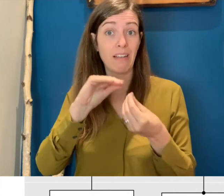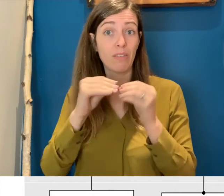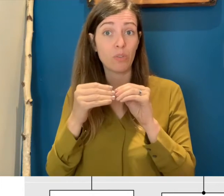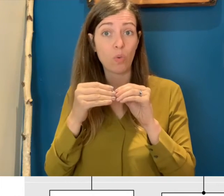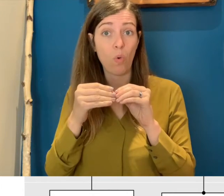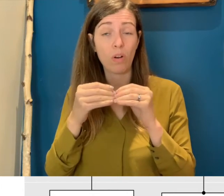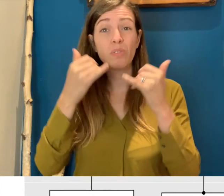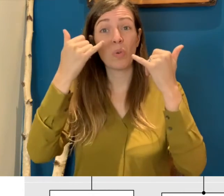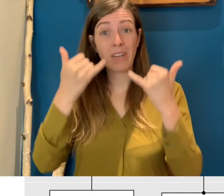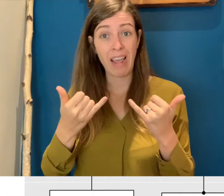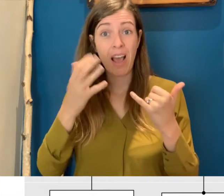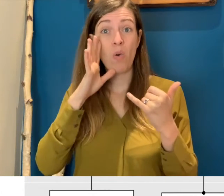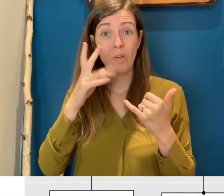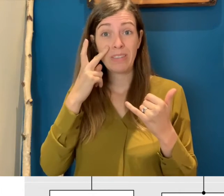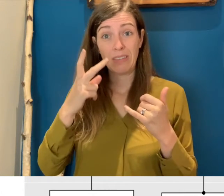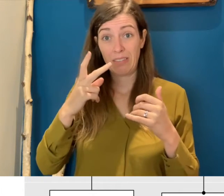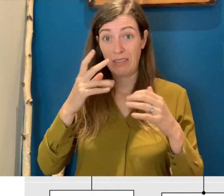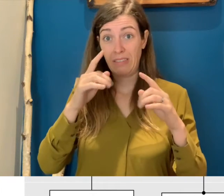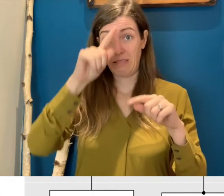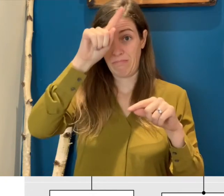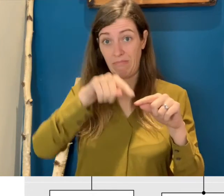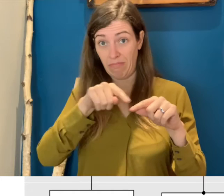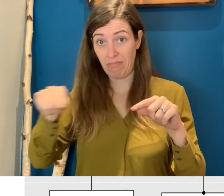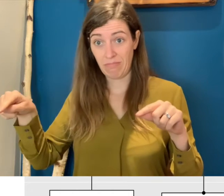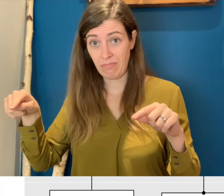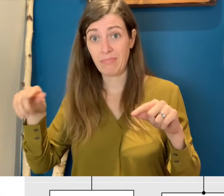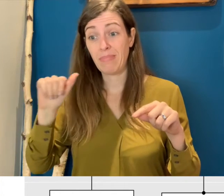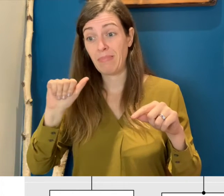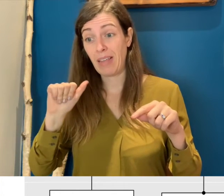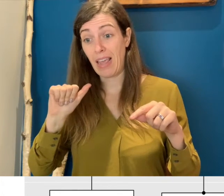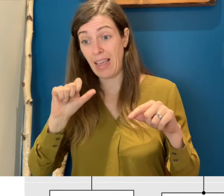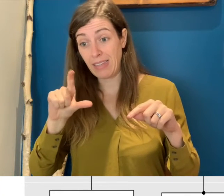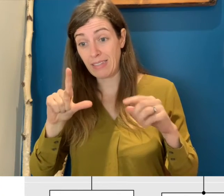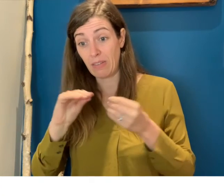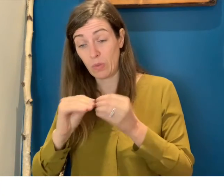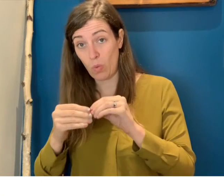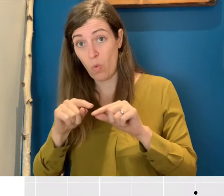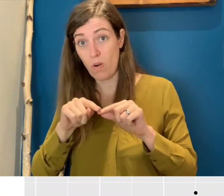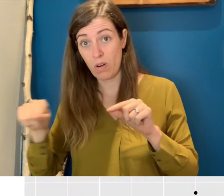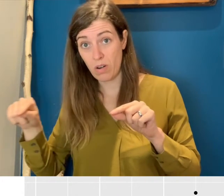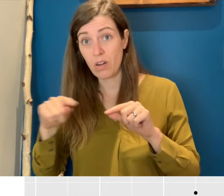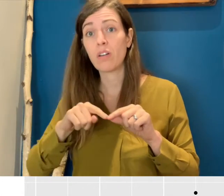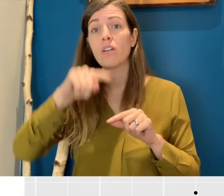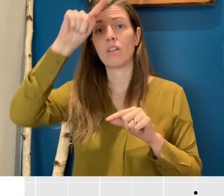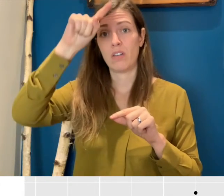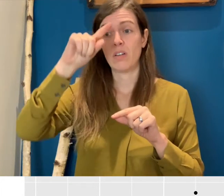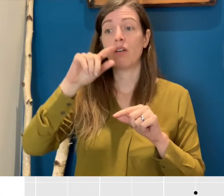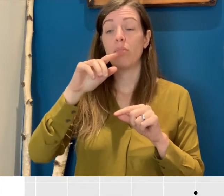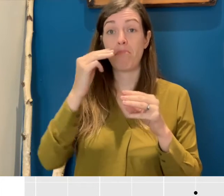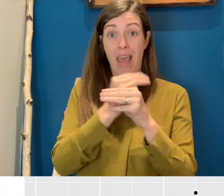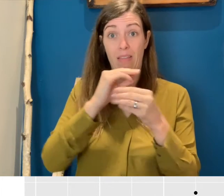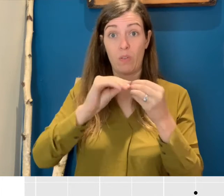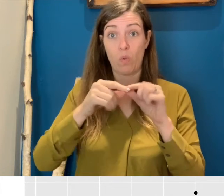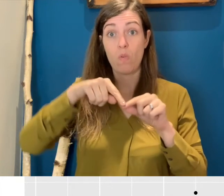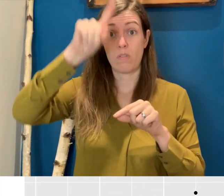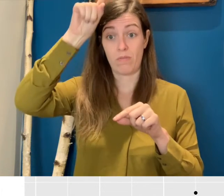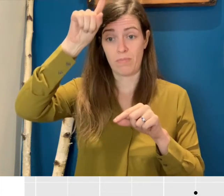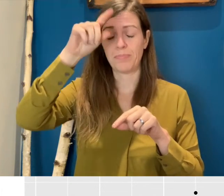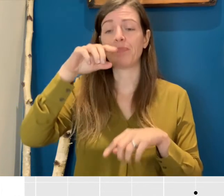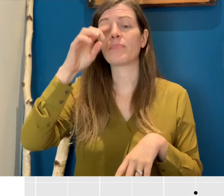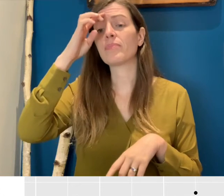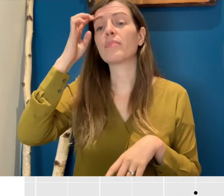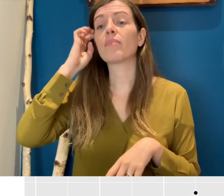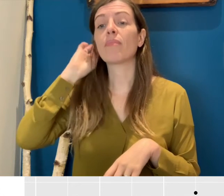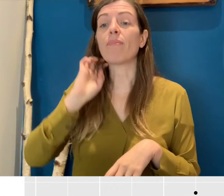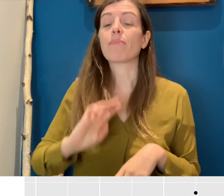x-axis here to be ASL score instead of type of program. And then I'm going to go ahead and plot that scatter